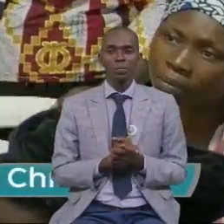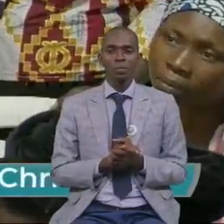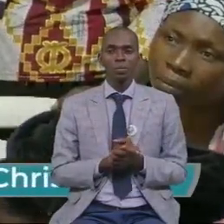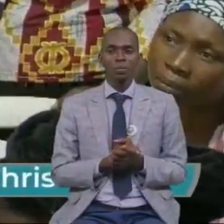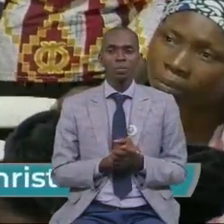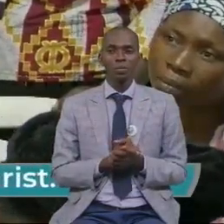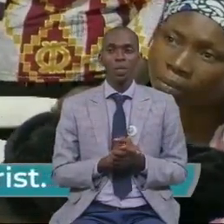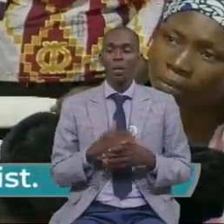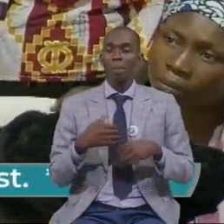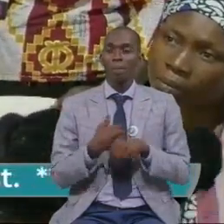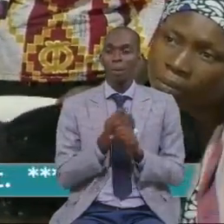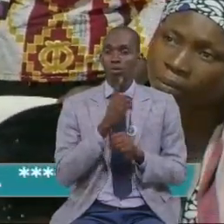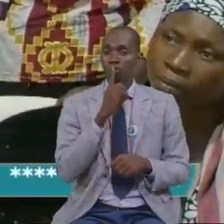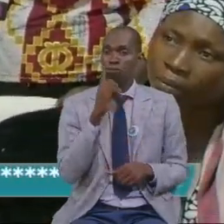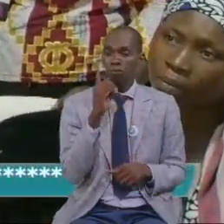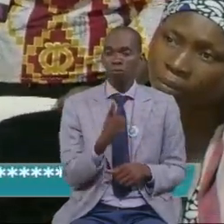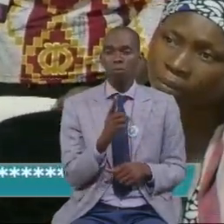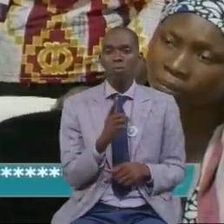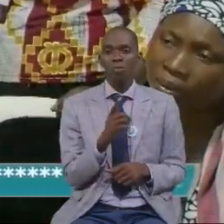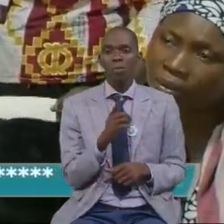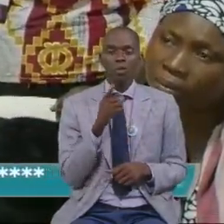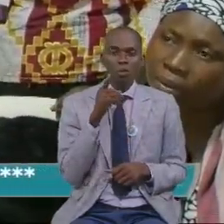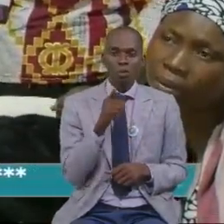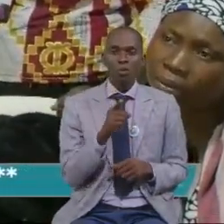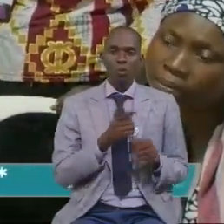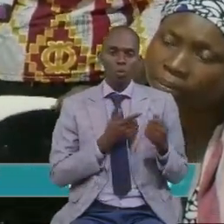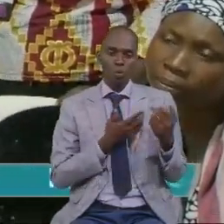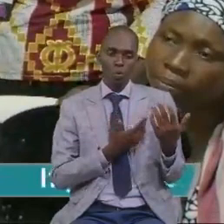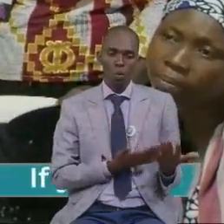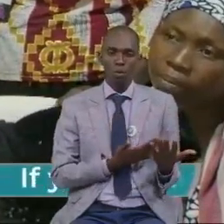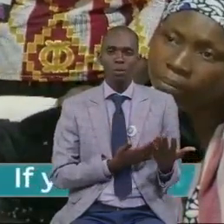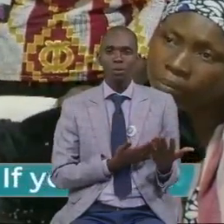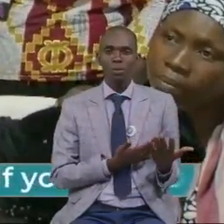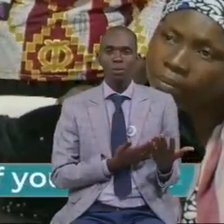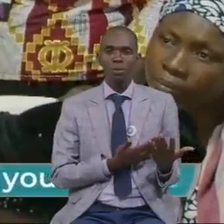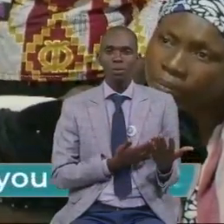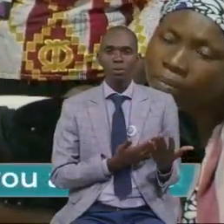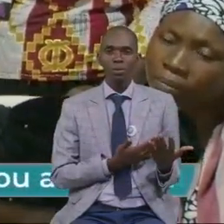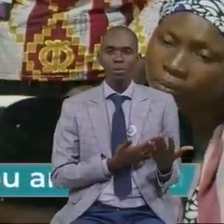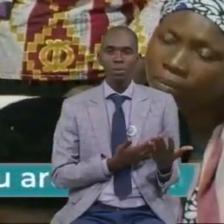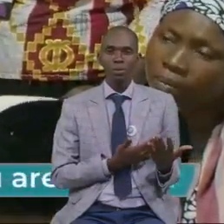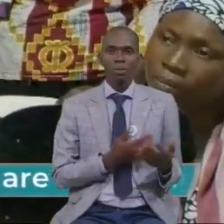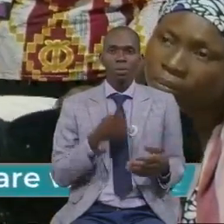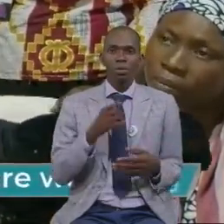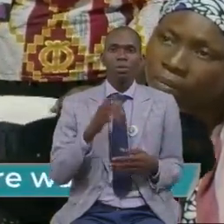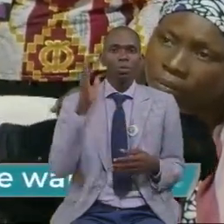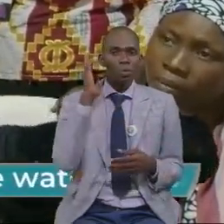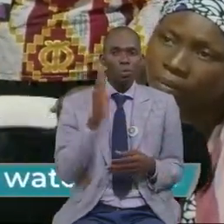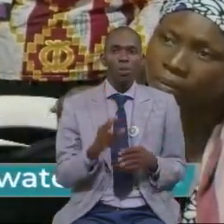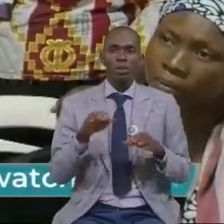Make sure you wait. You will give testimony.